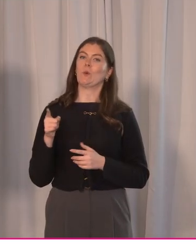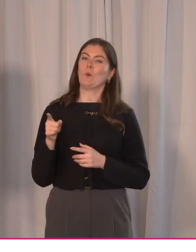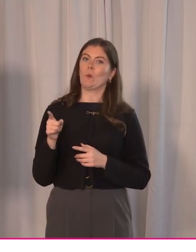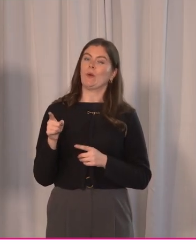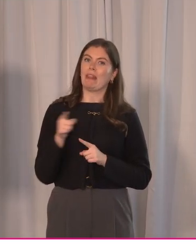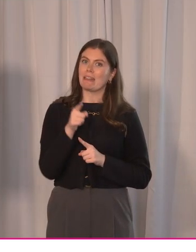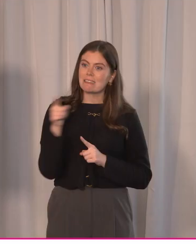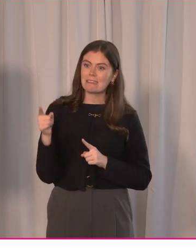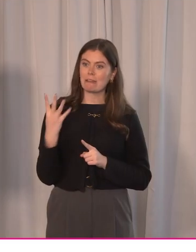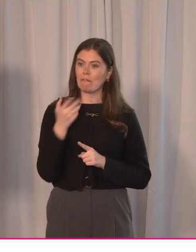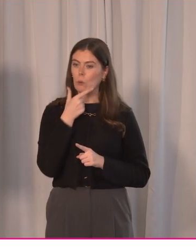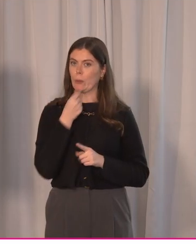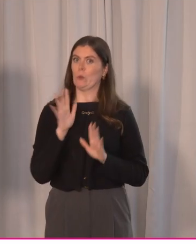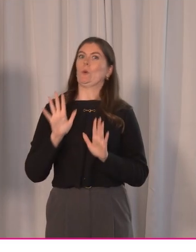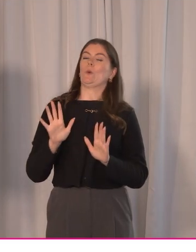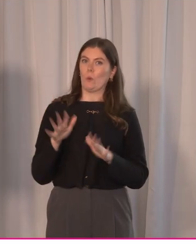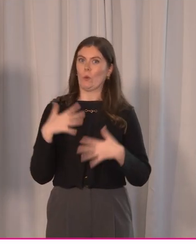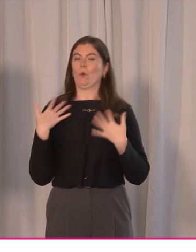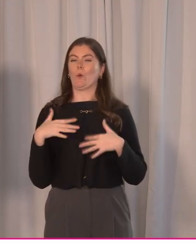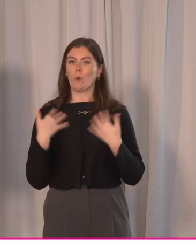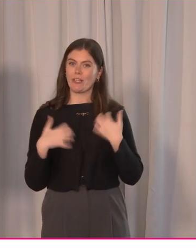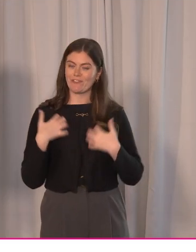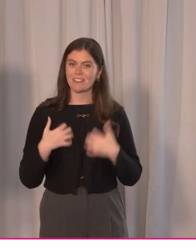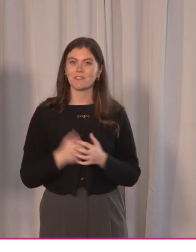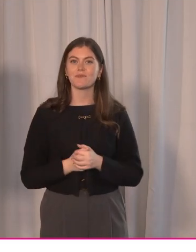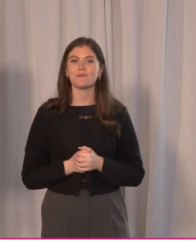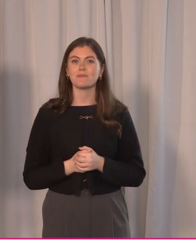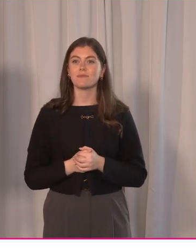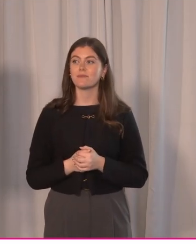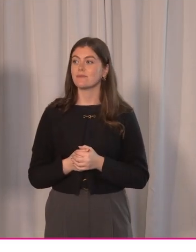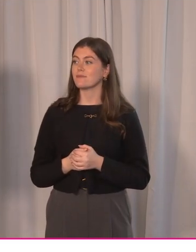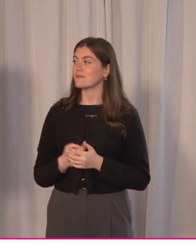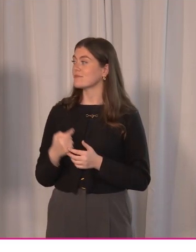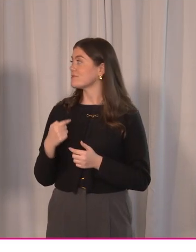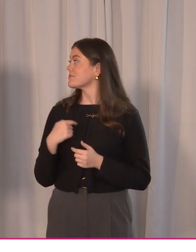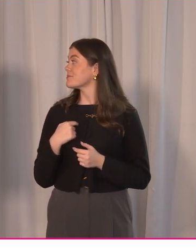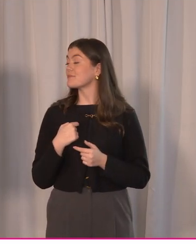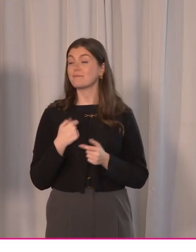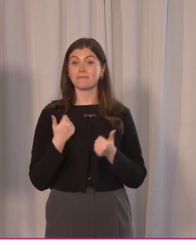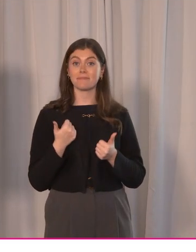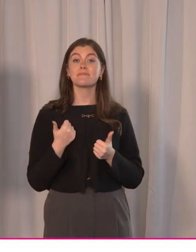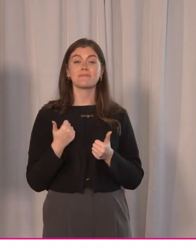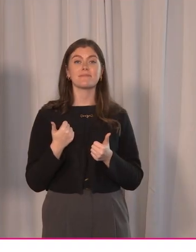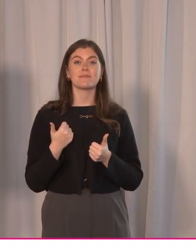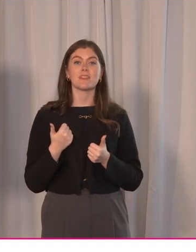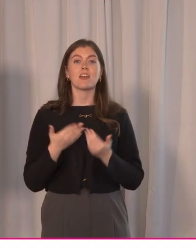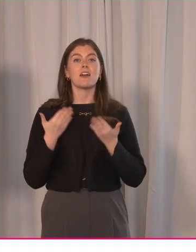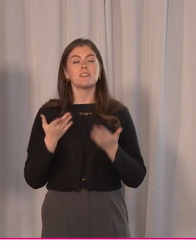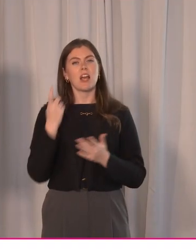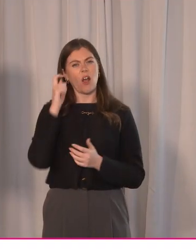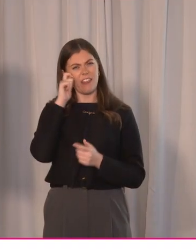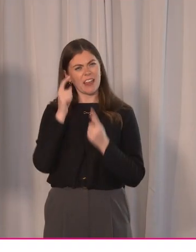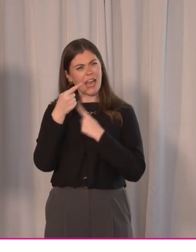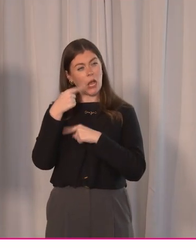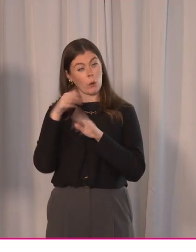of so am I on the right side historically? So I think we've touched on